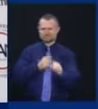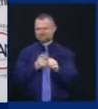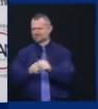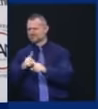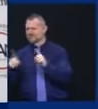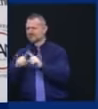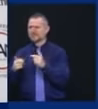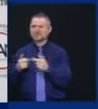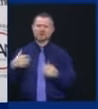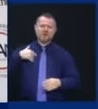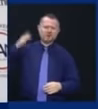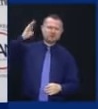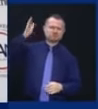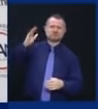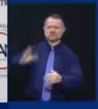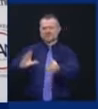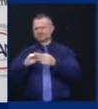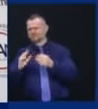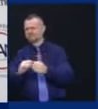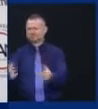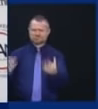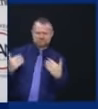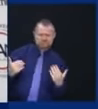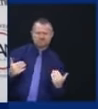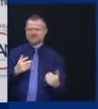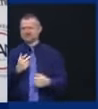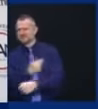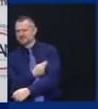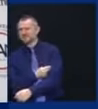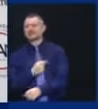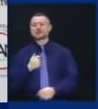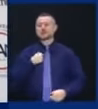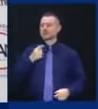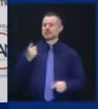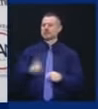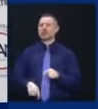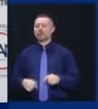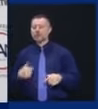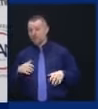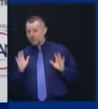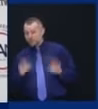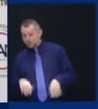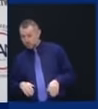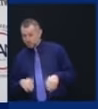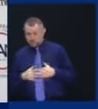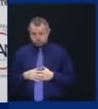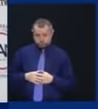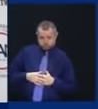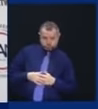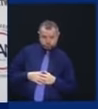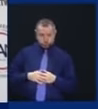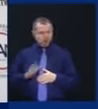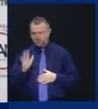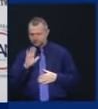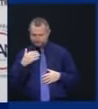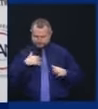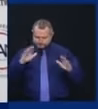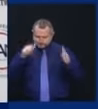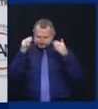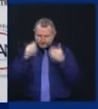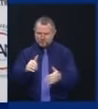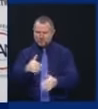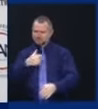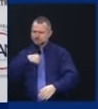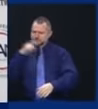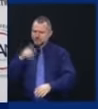at those sites, because we cannot allow anything to distract the fact that we are fighting for our